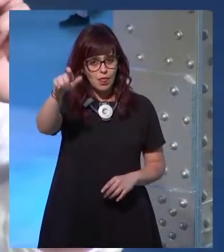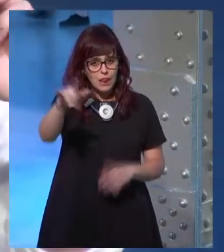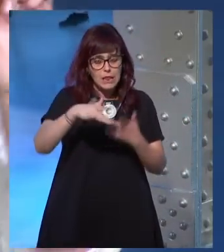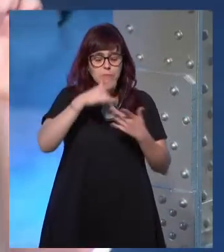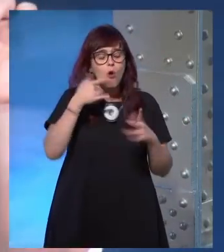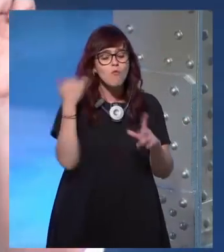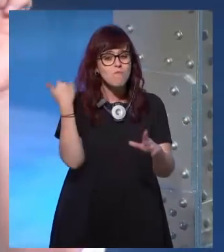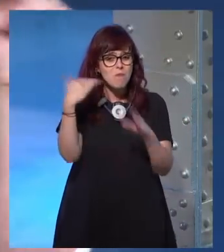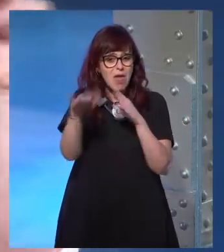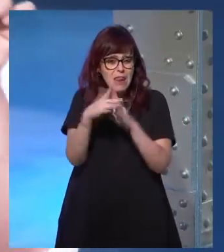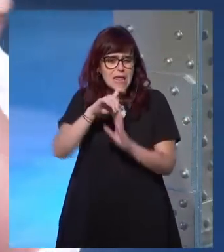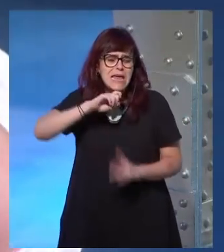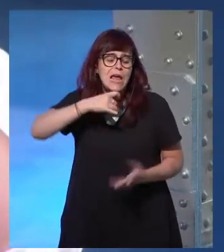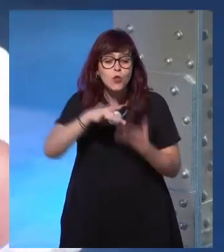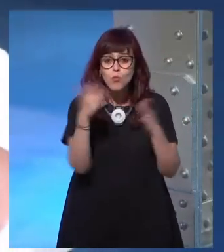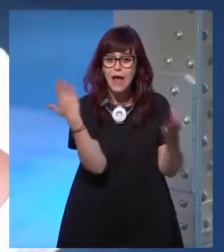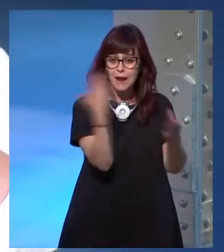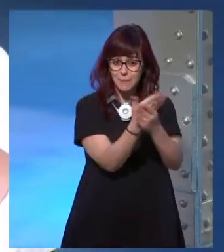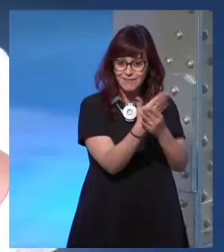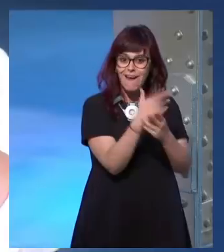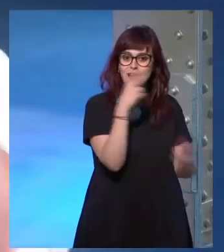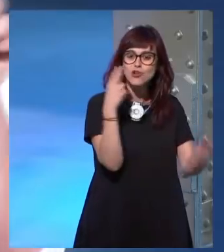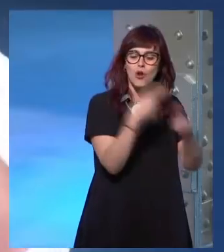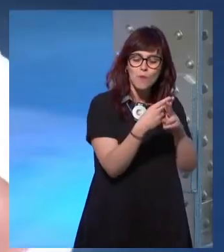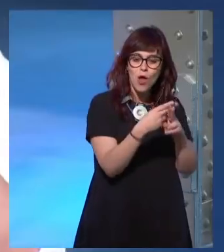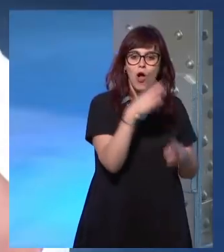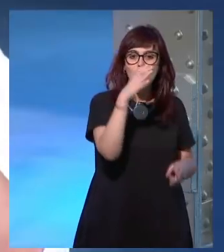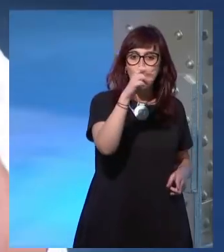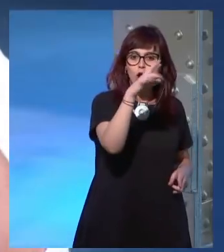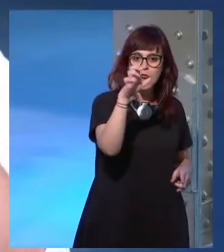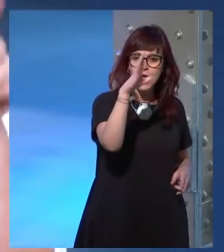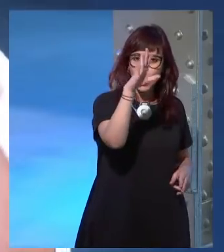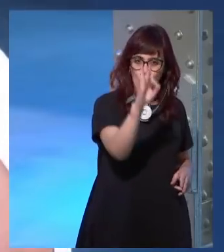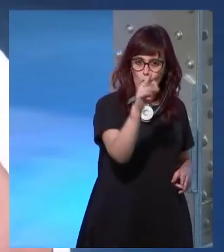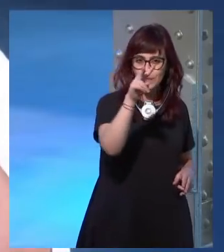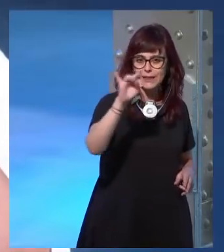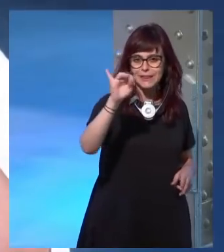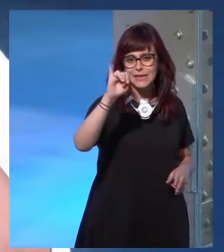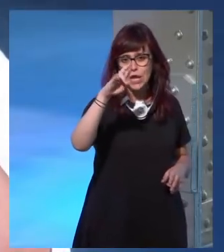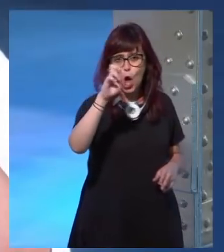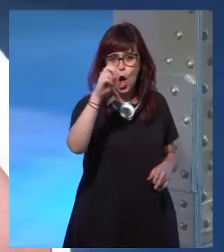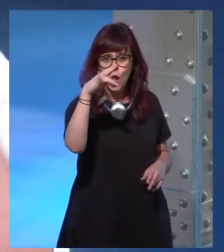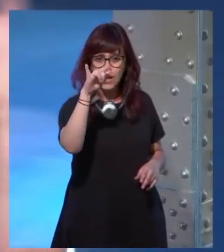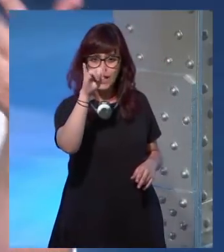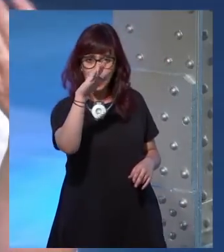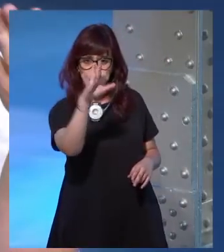I say all email will be